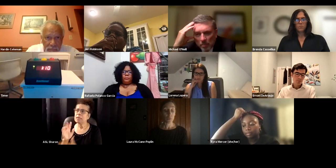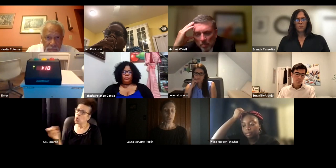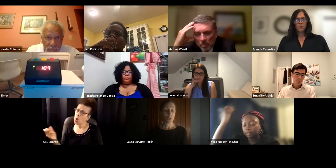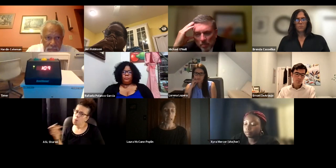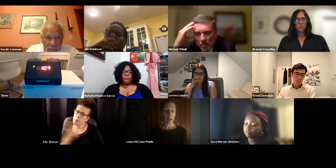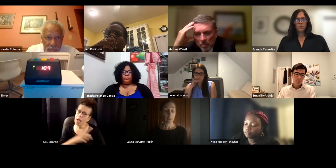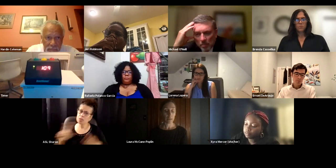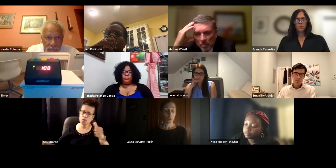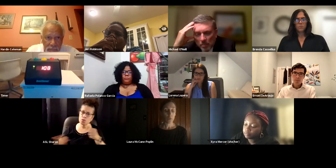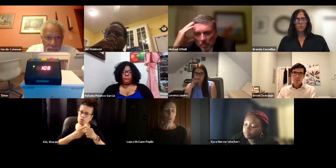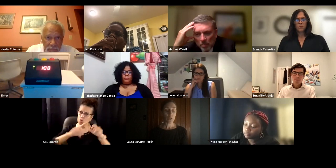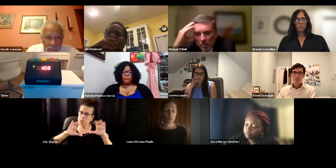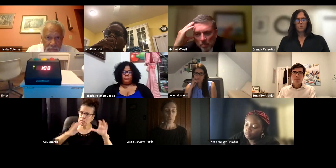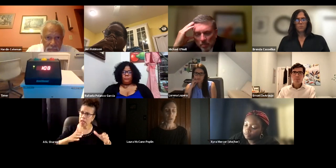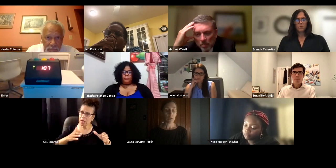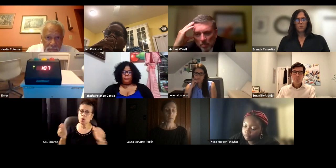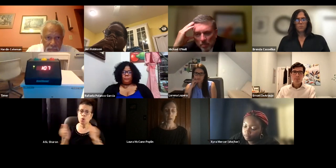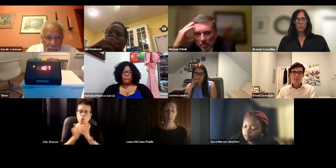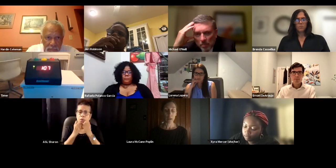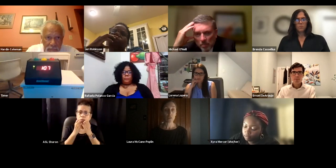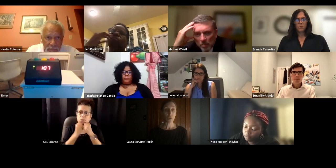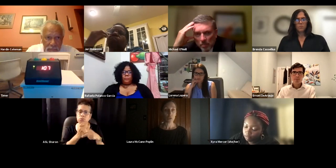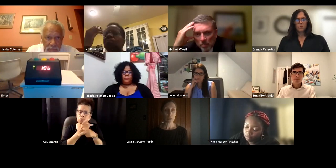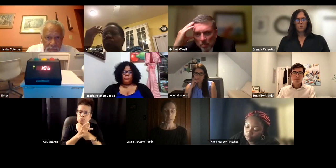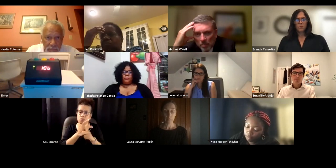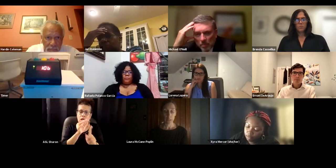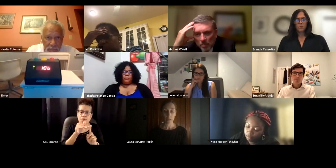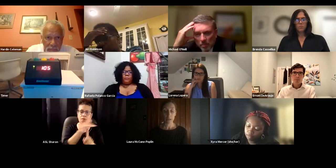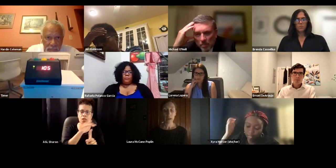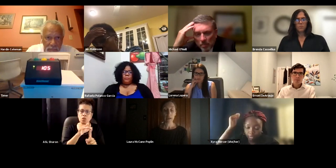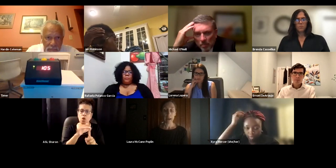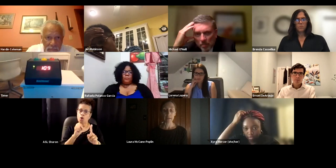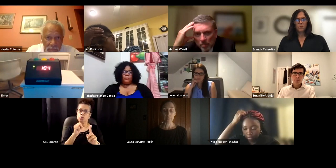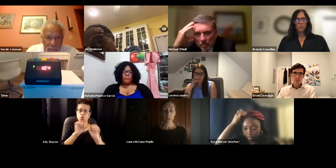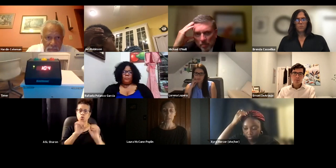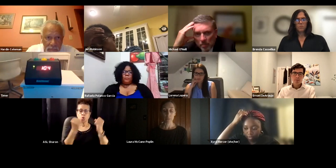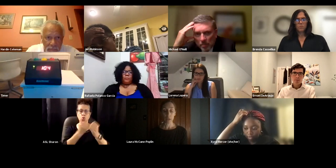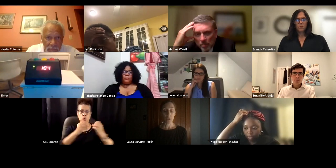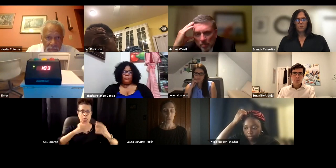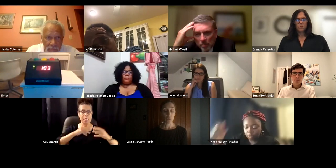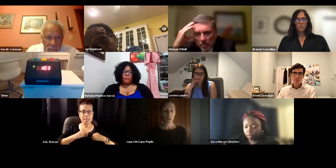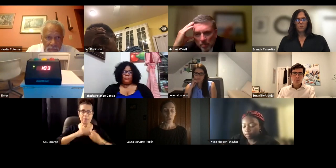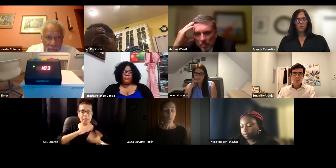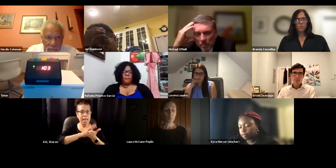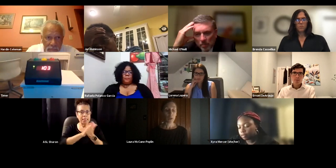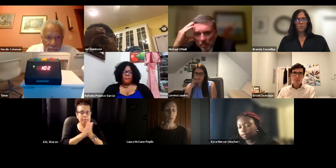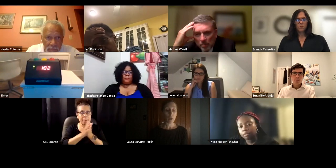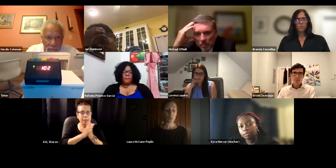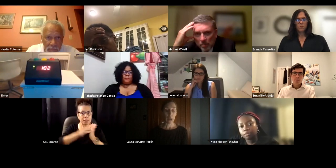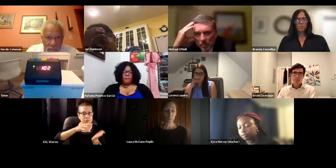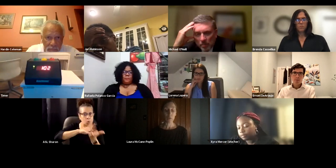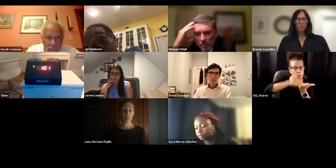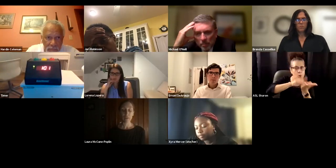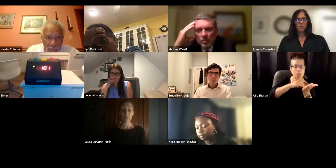to his original class with its nurturing environment of social acceptance and academic stimulation we were in a